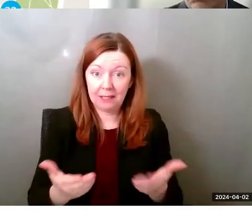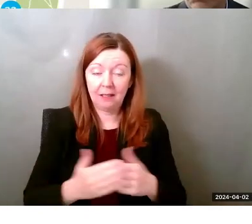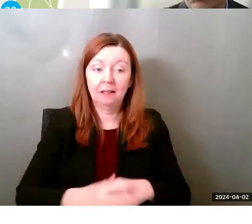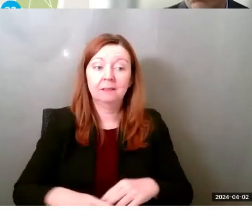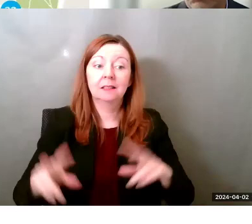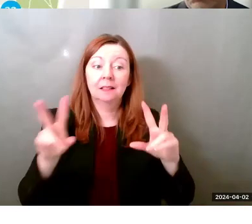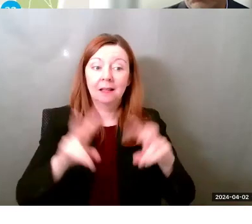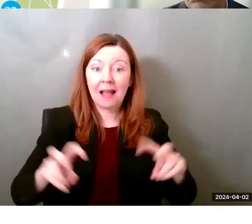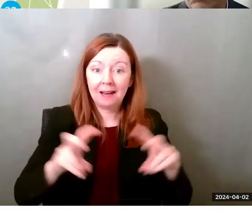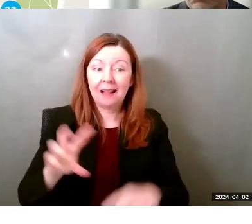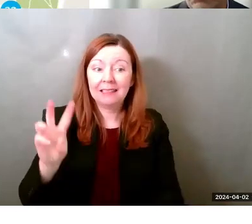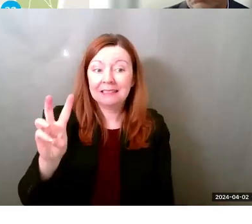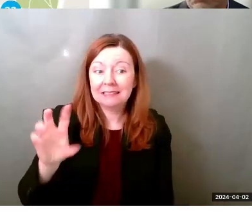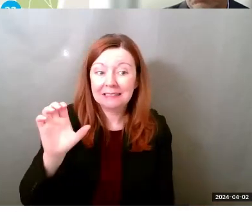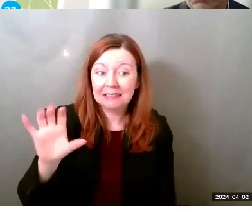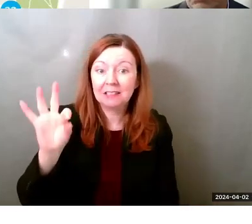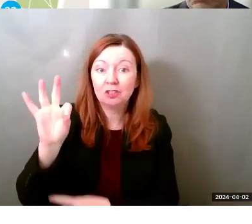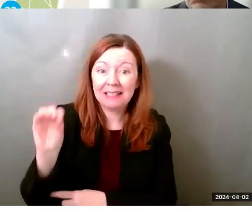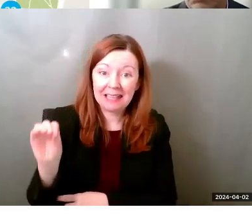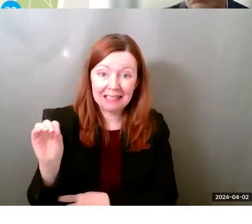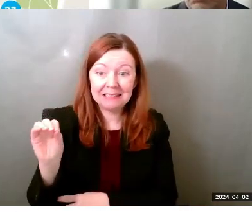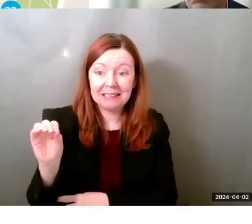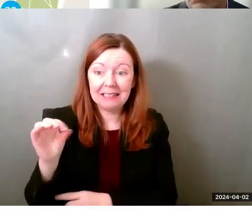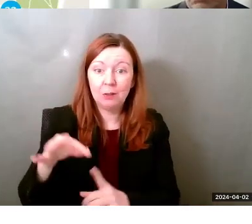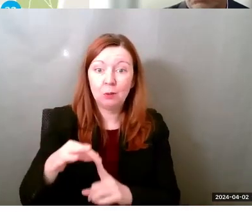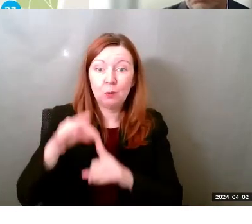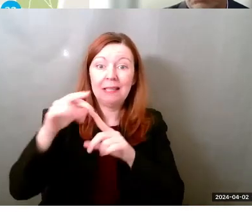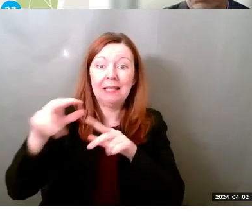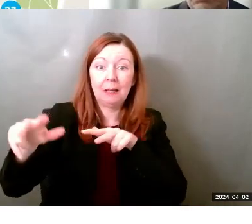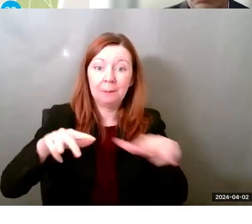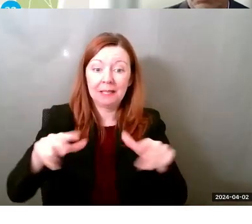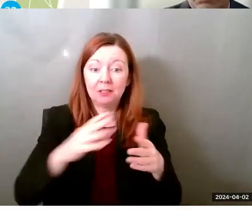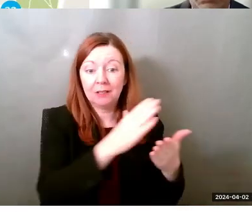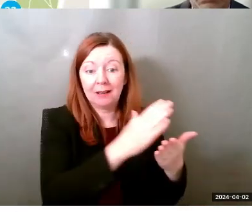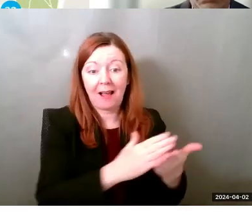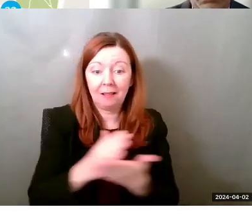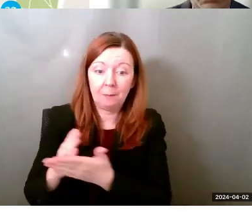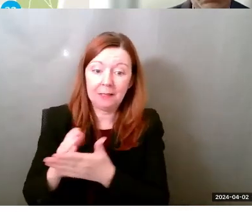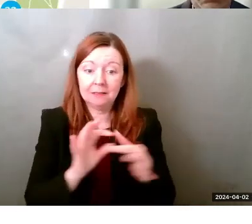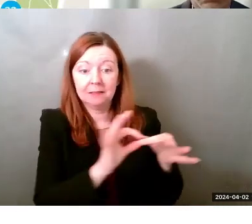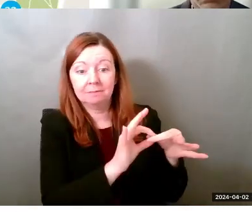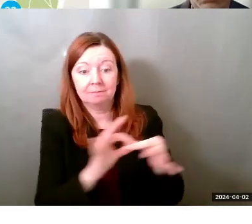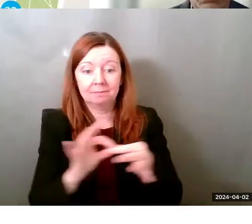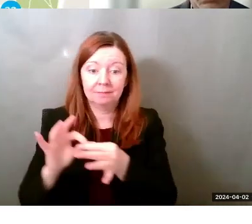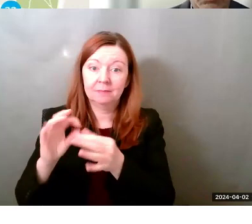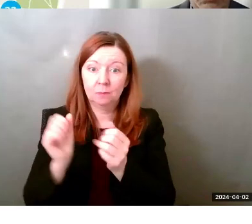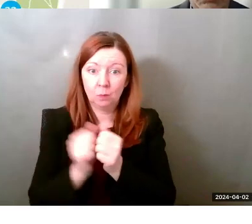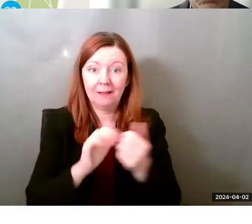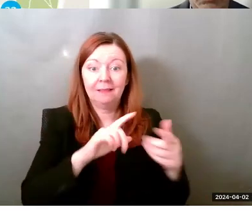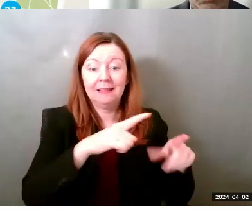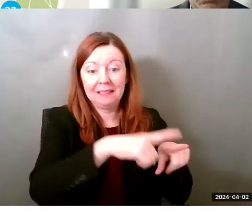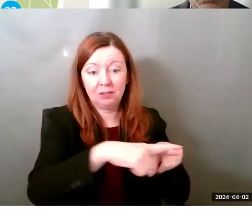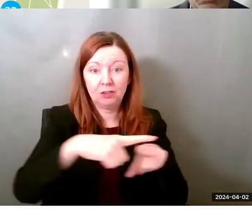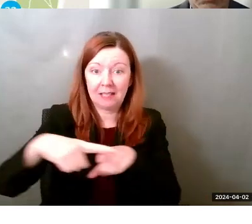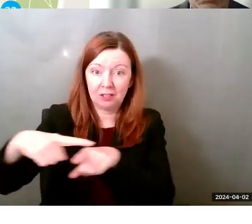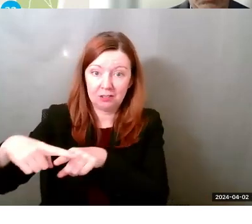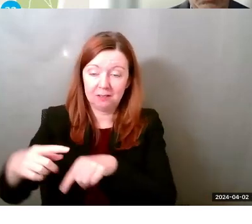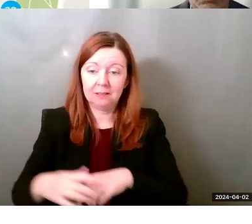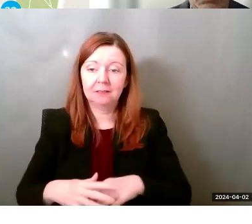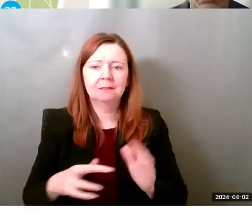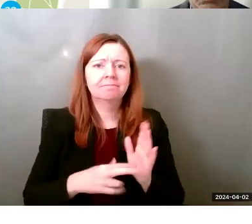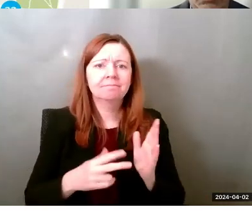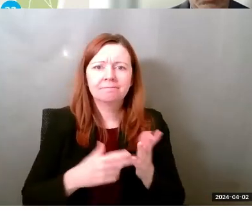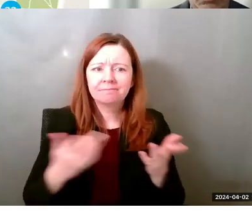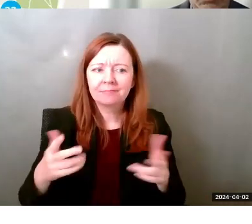analyzing 690 unique pedestrian elements associated with those intersections. So what I mean